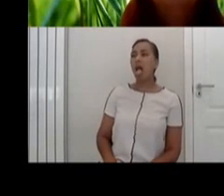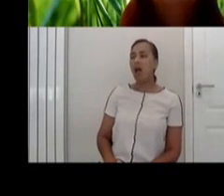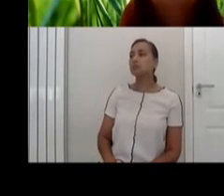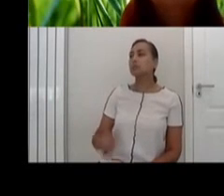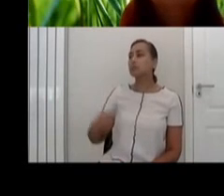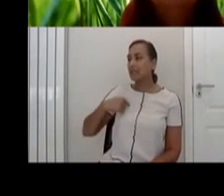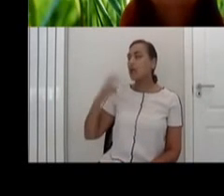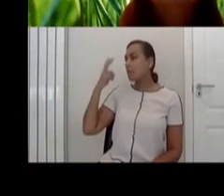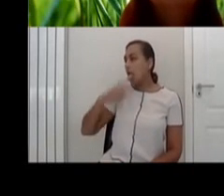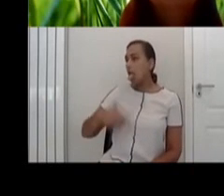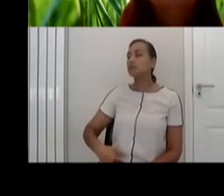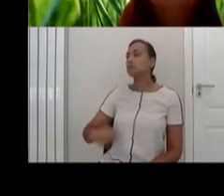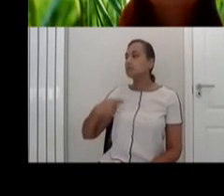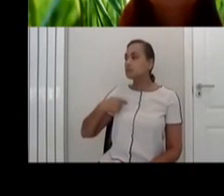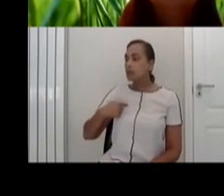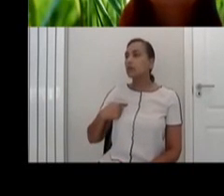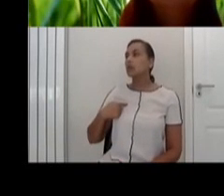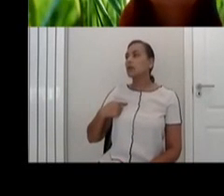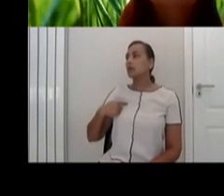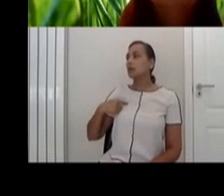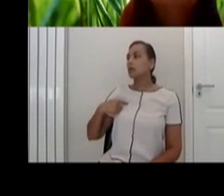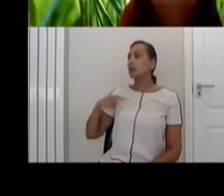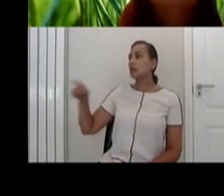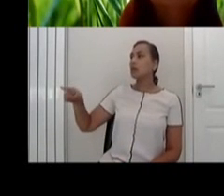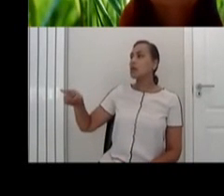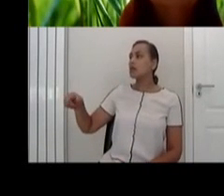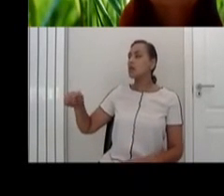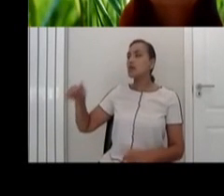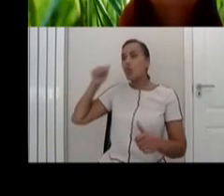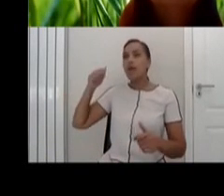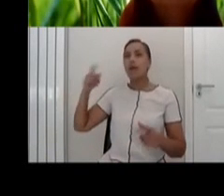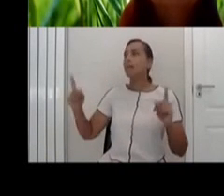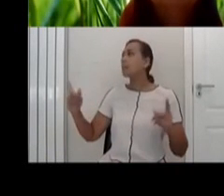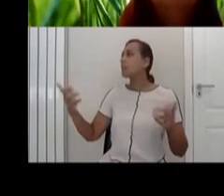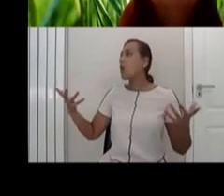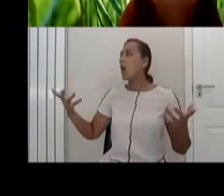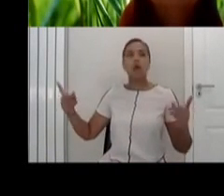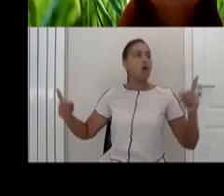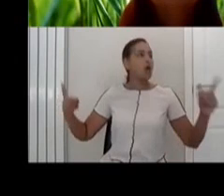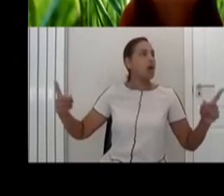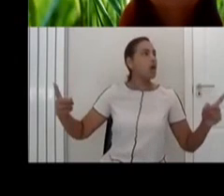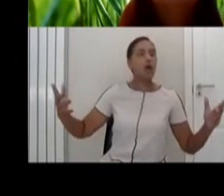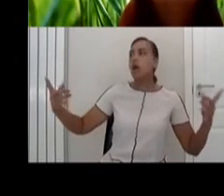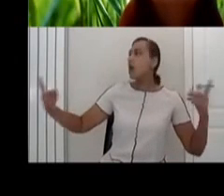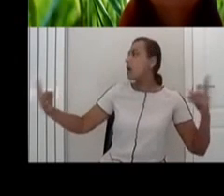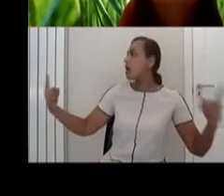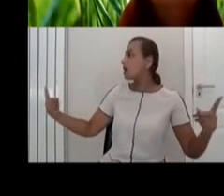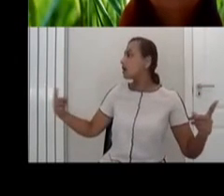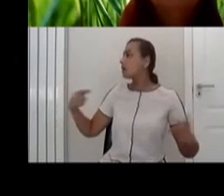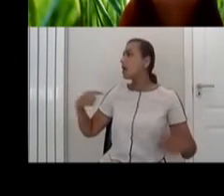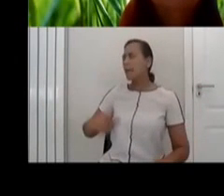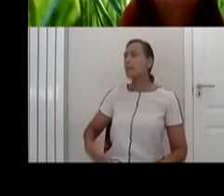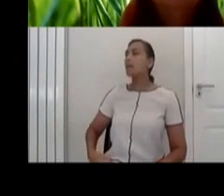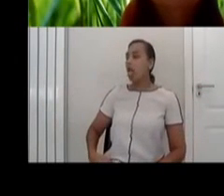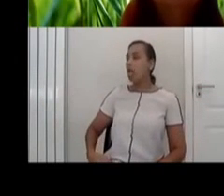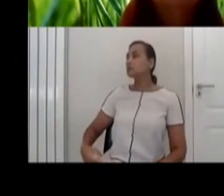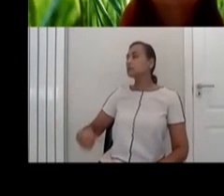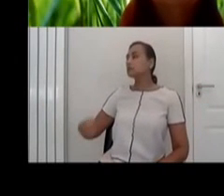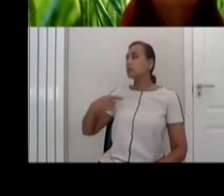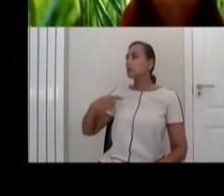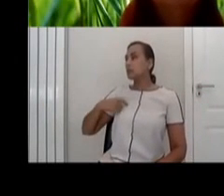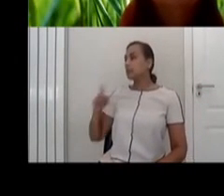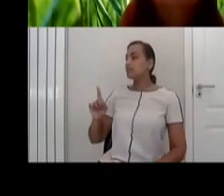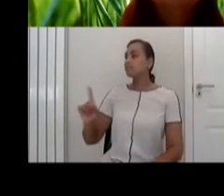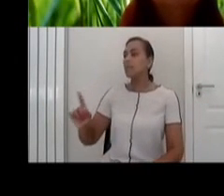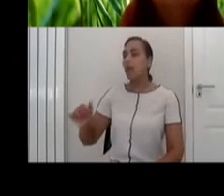that you're not aware of where you are, where they are, or kind of giving more verbal cues to ask for help. Although